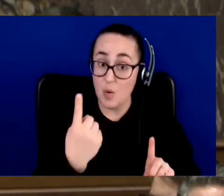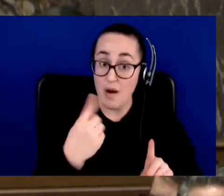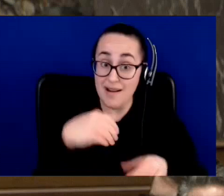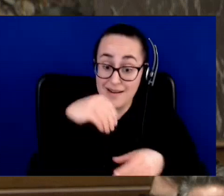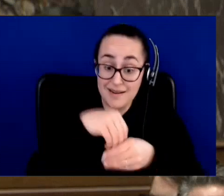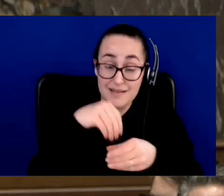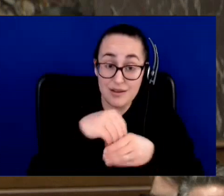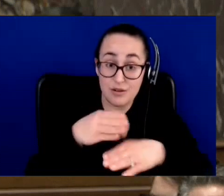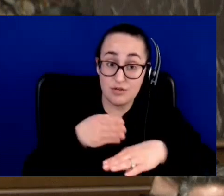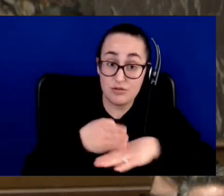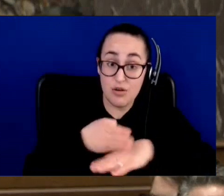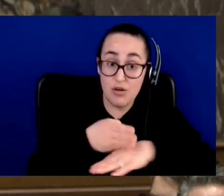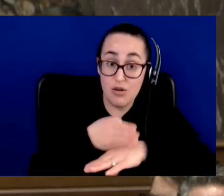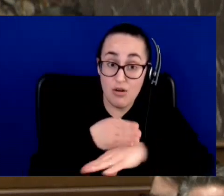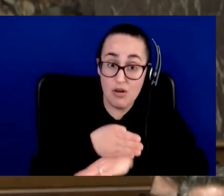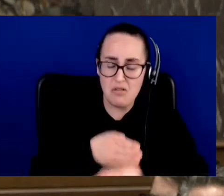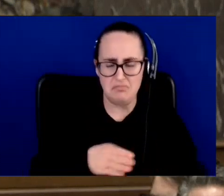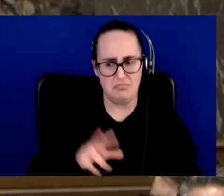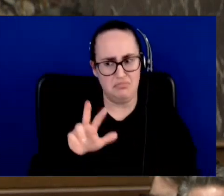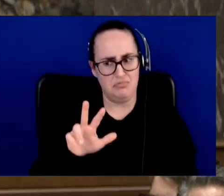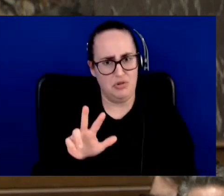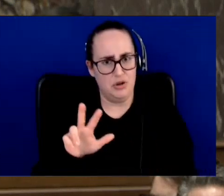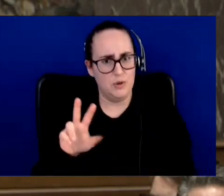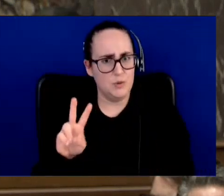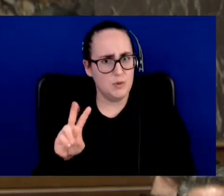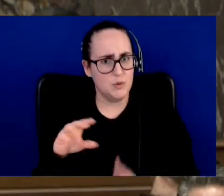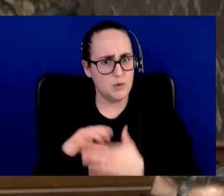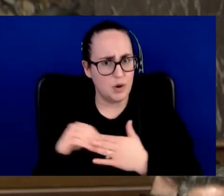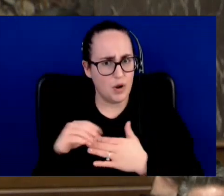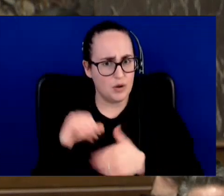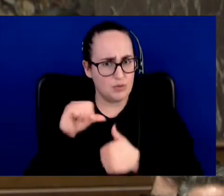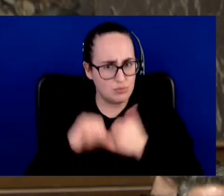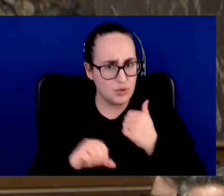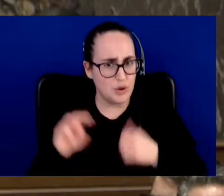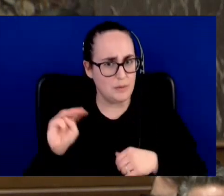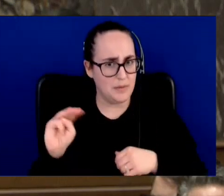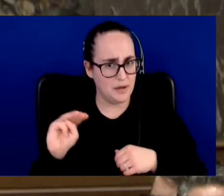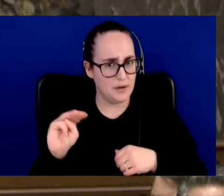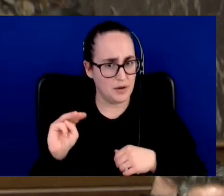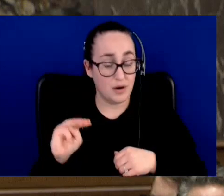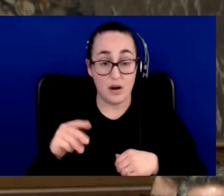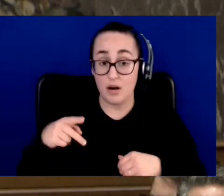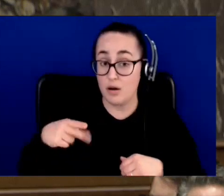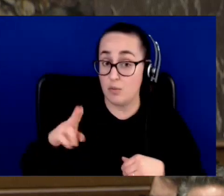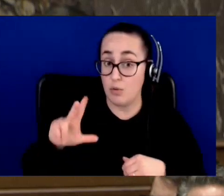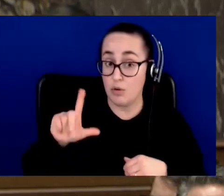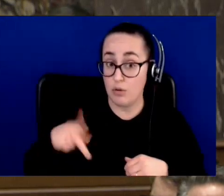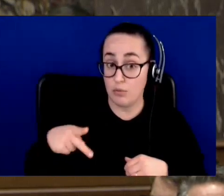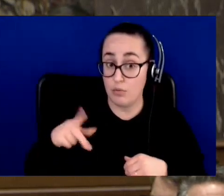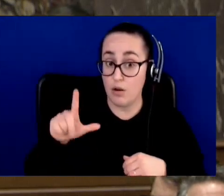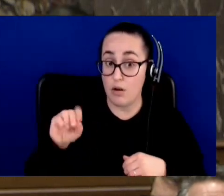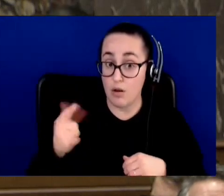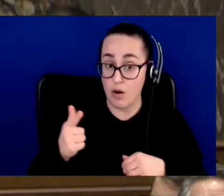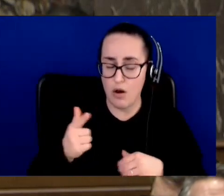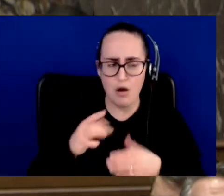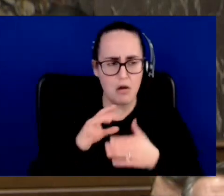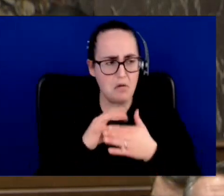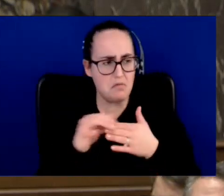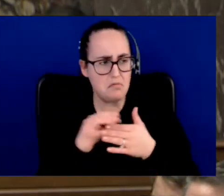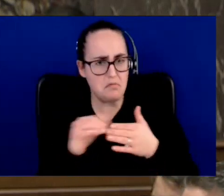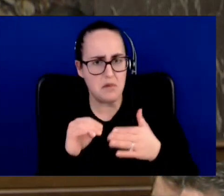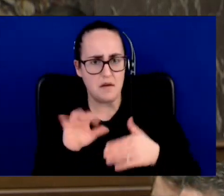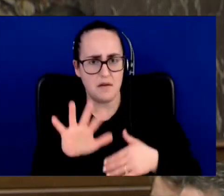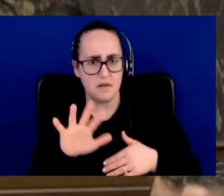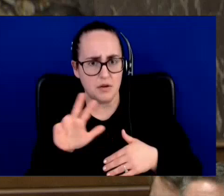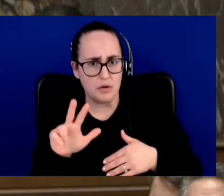$132 a cubic meter at a lumber facility, and pulp logs are valued at $53 per cubic meter.